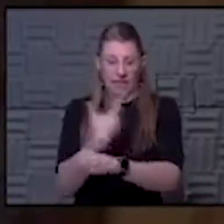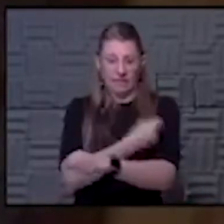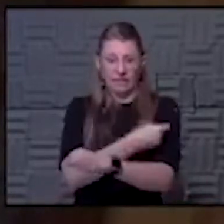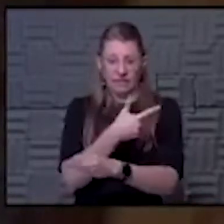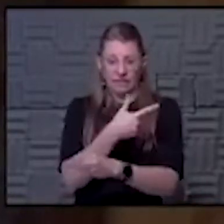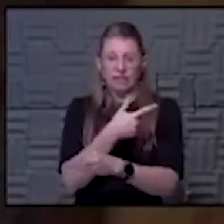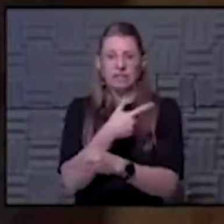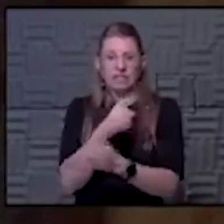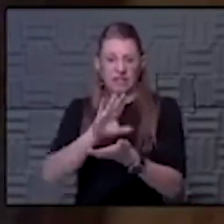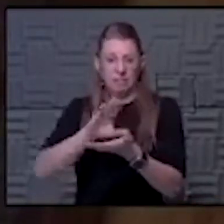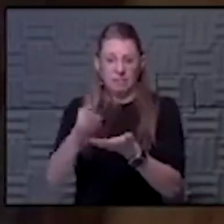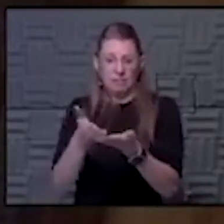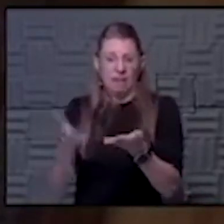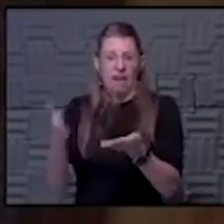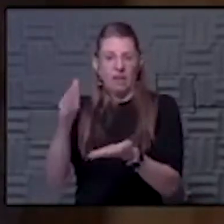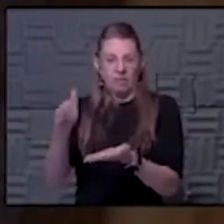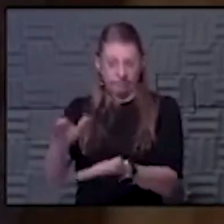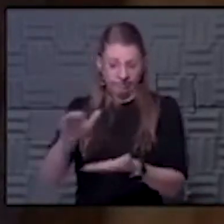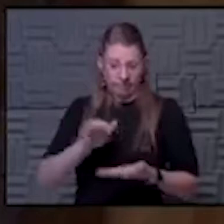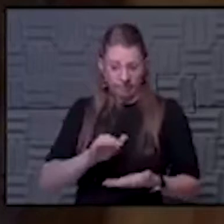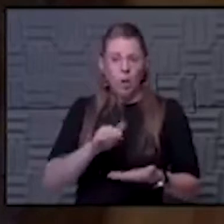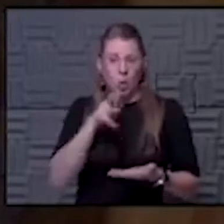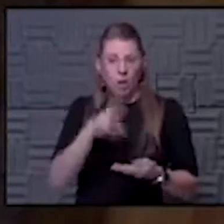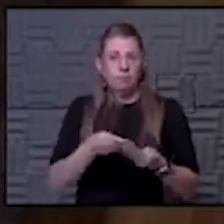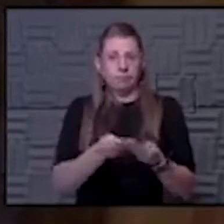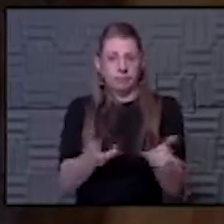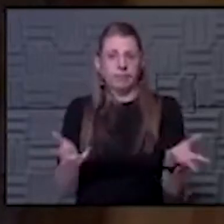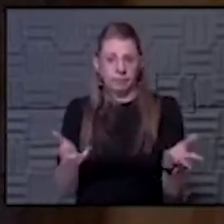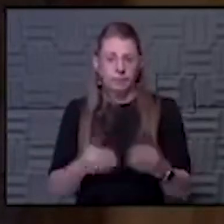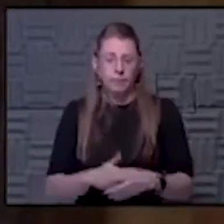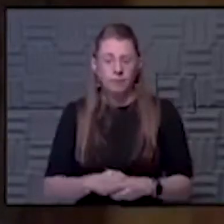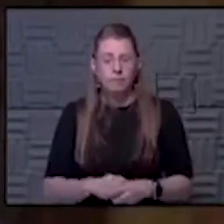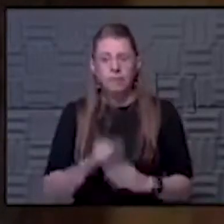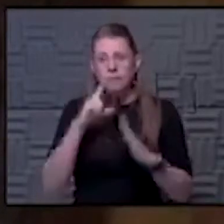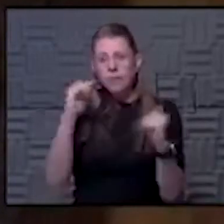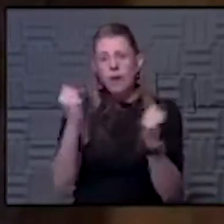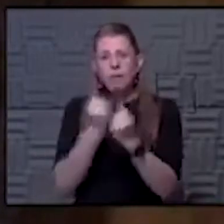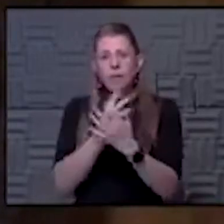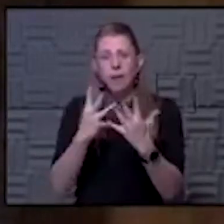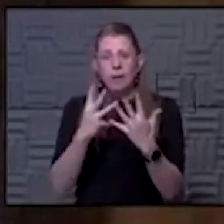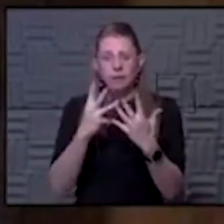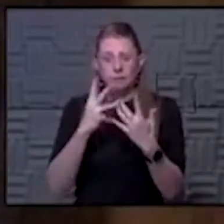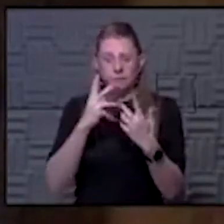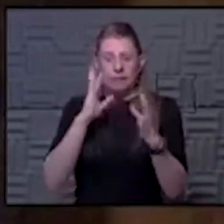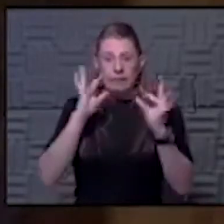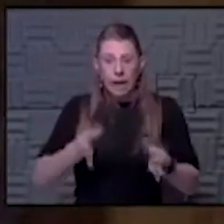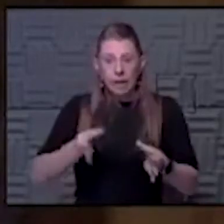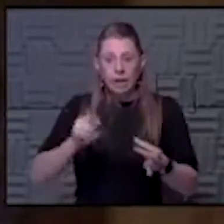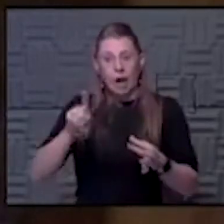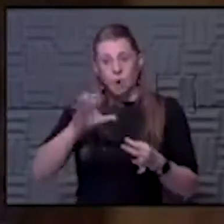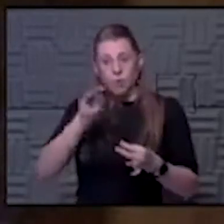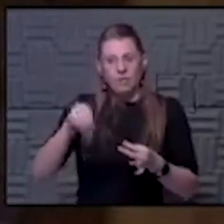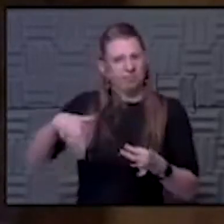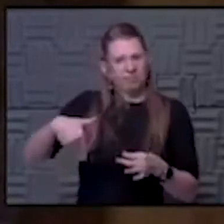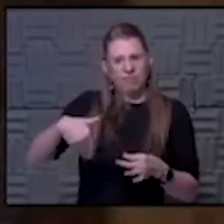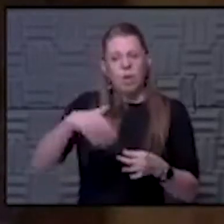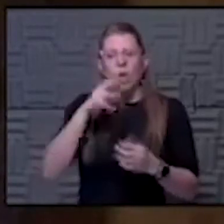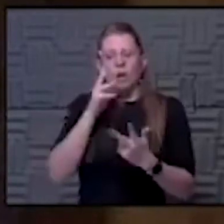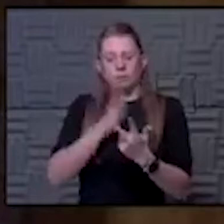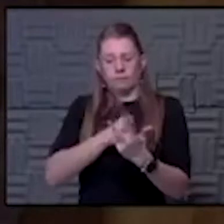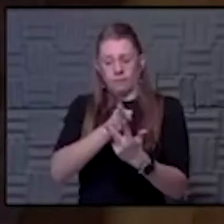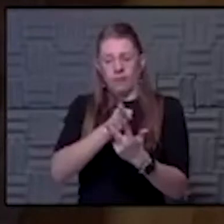will move it out. I expect that while everything hasn't been set in stone yet, we will move from essential